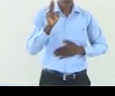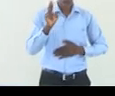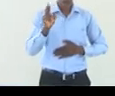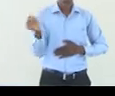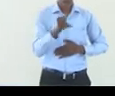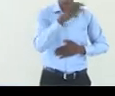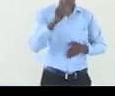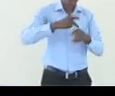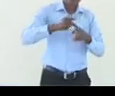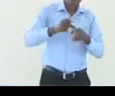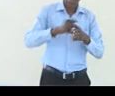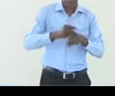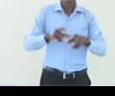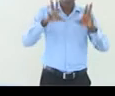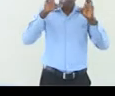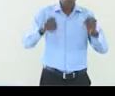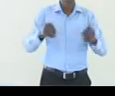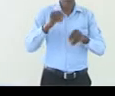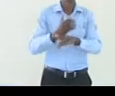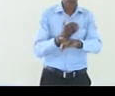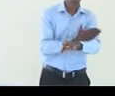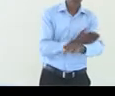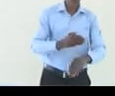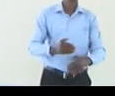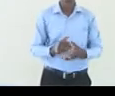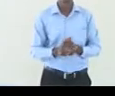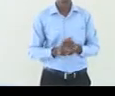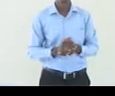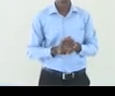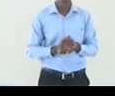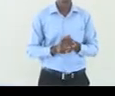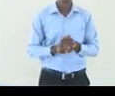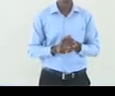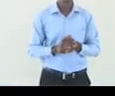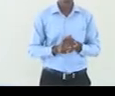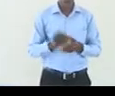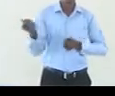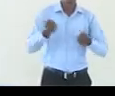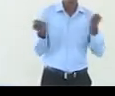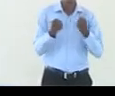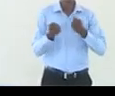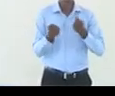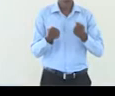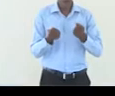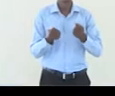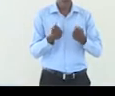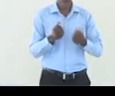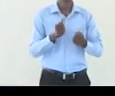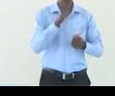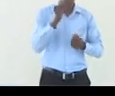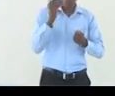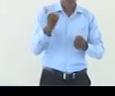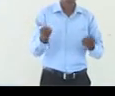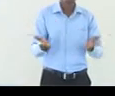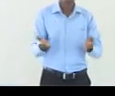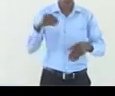that there was practically no productivity anymore in this country. Car assembling plants that we had, Volkswagen,